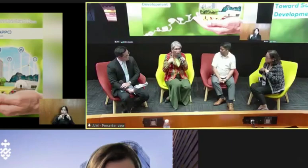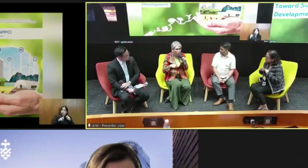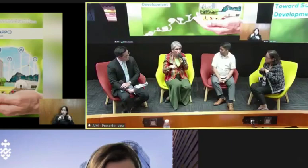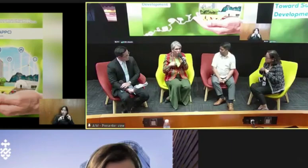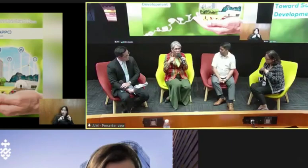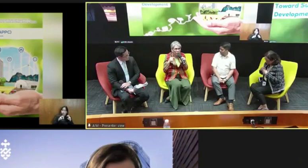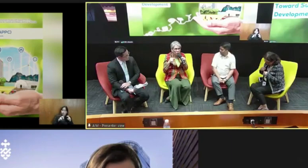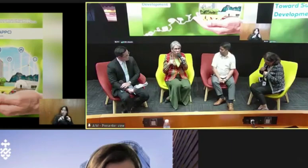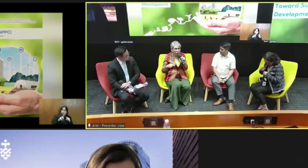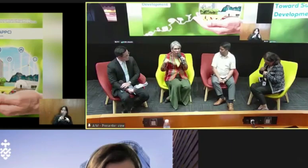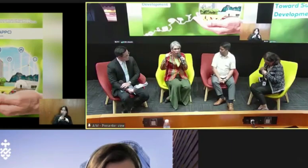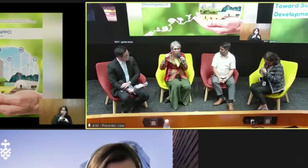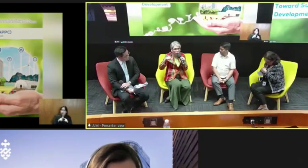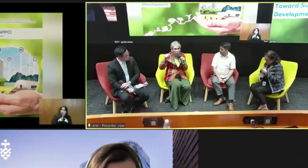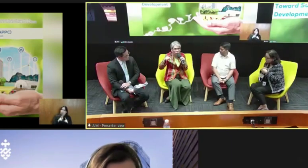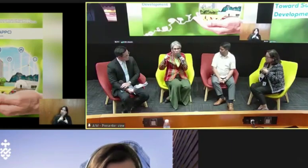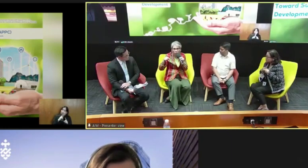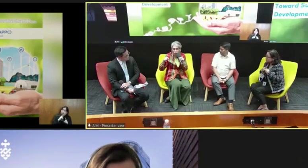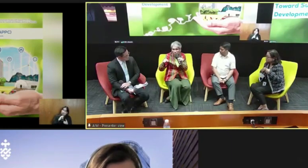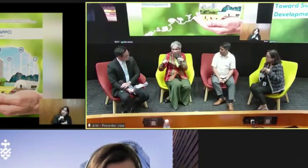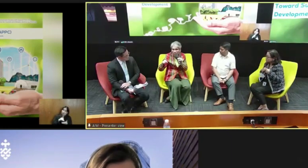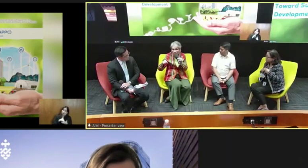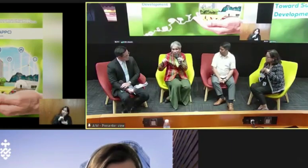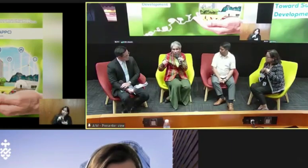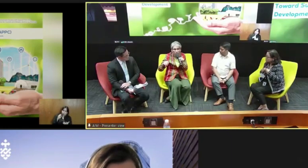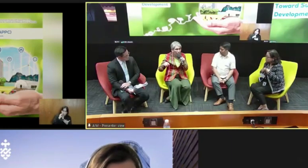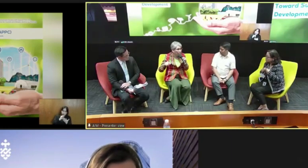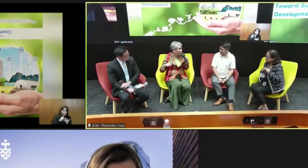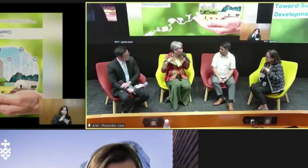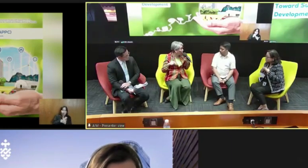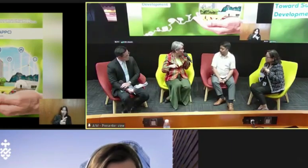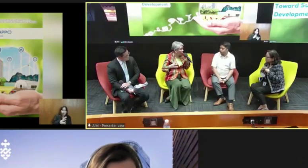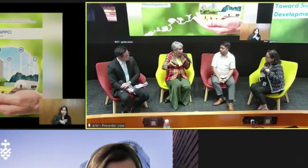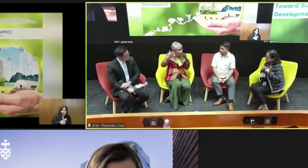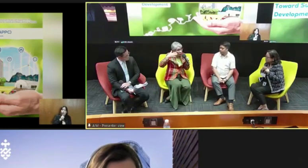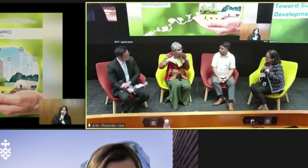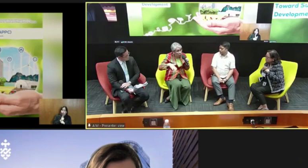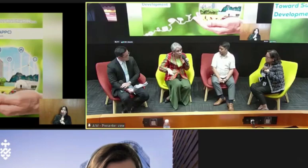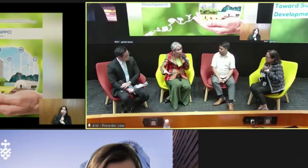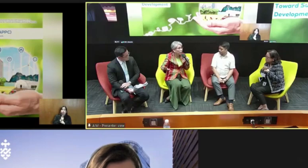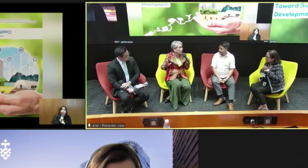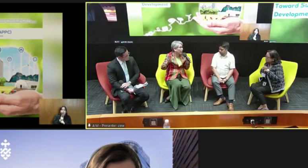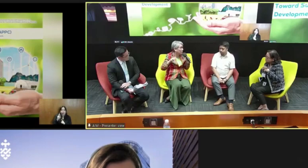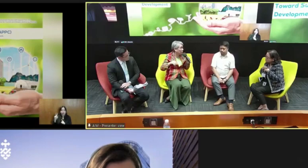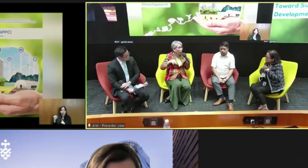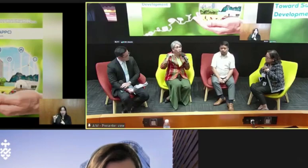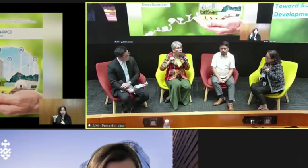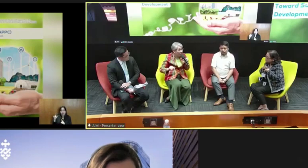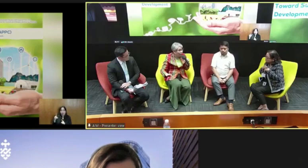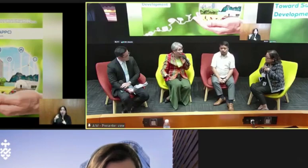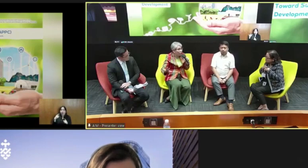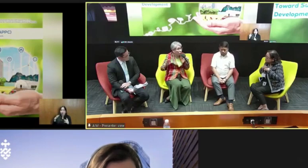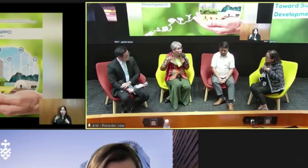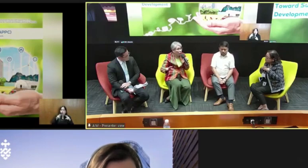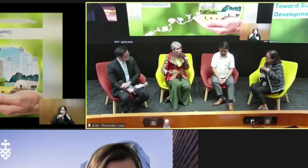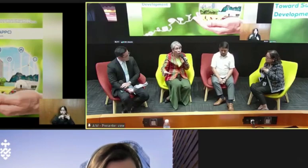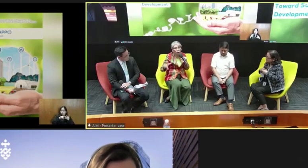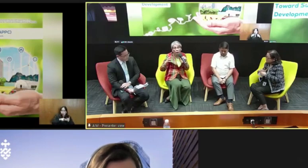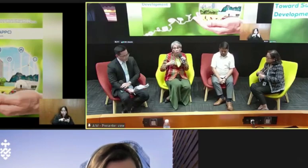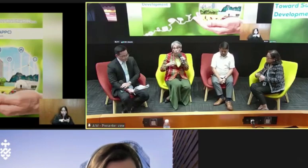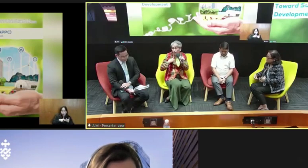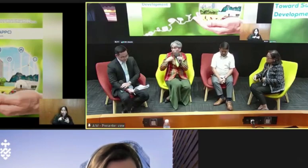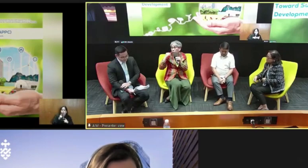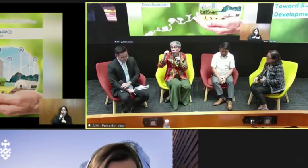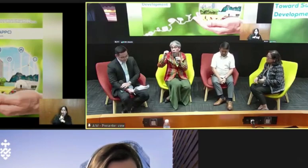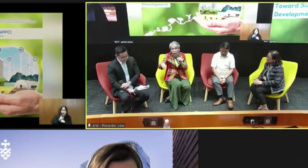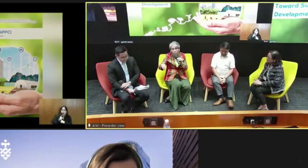the onus of making sure that everything that you put in your paper is something that is valid, that goes through extensive validation to make sure